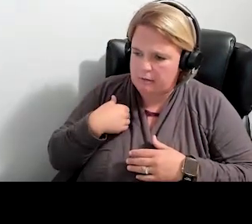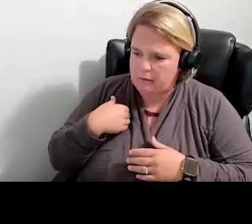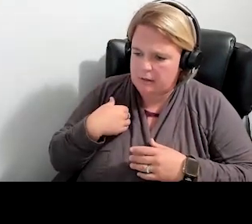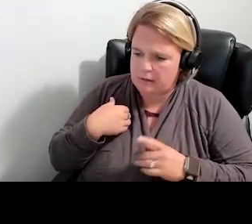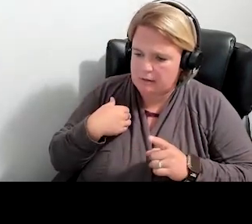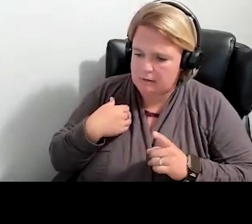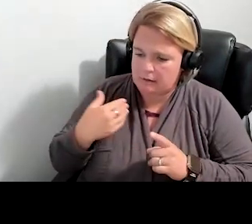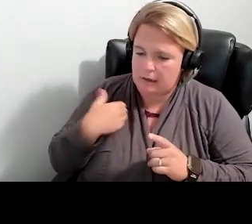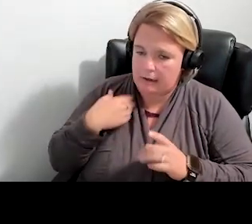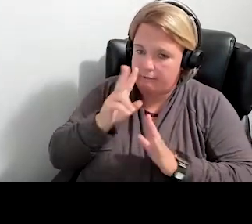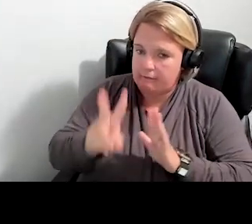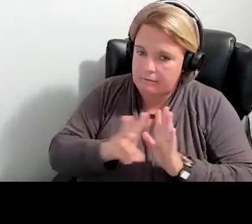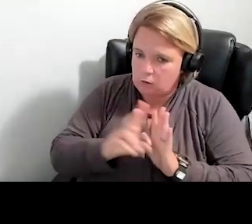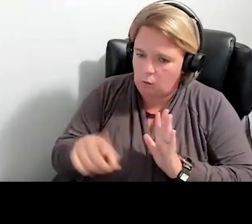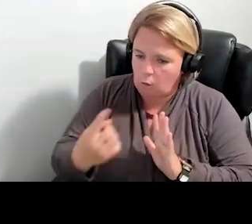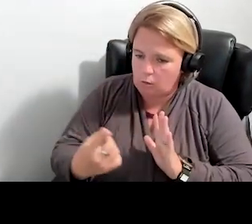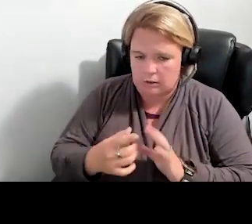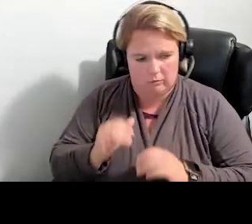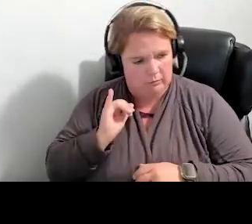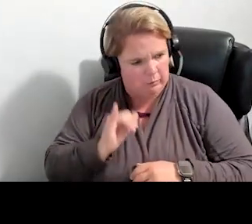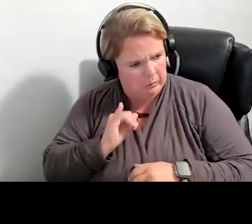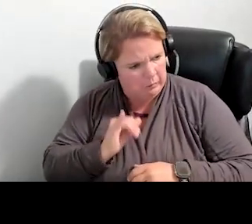I have videos. Oh my gosh. So